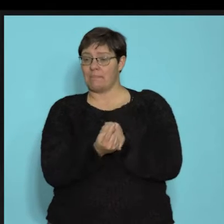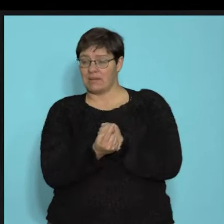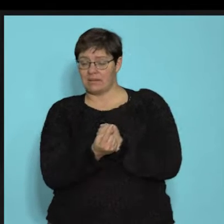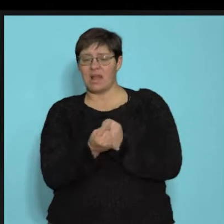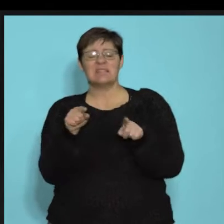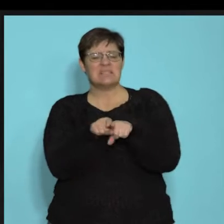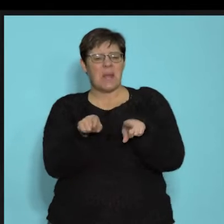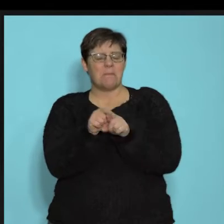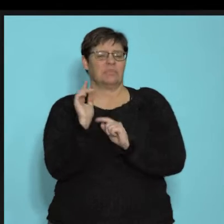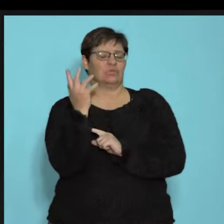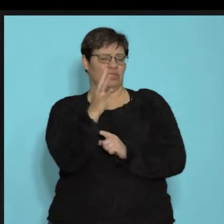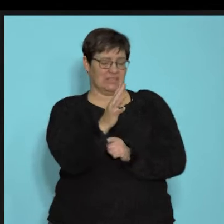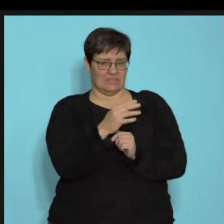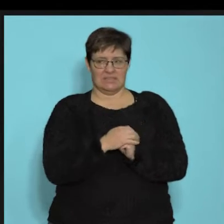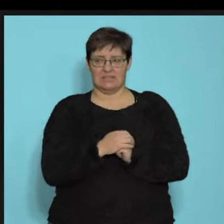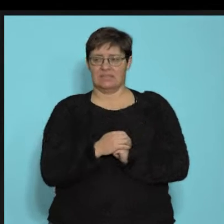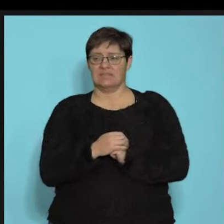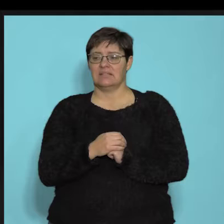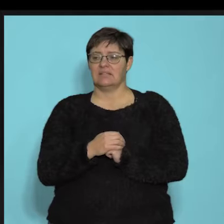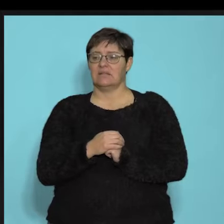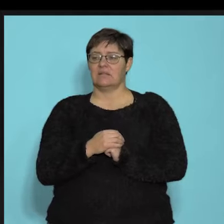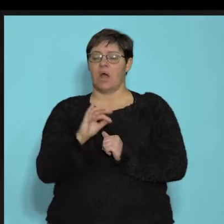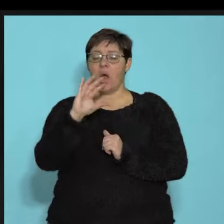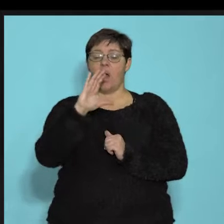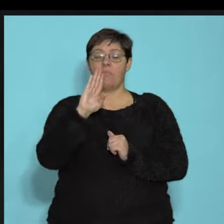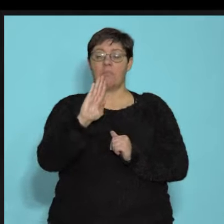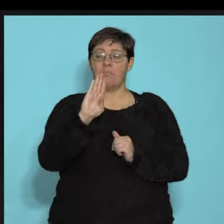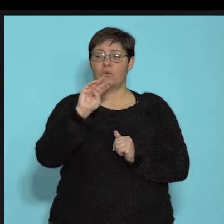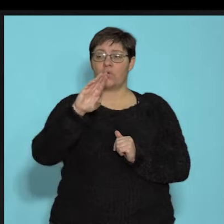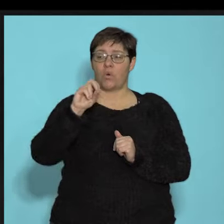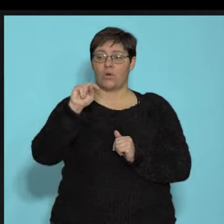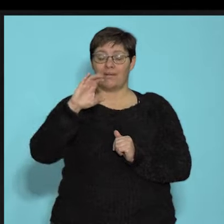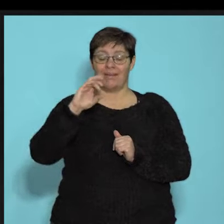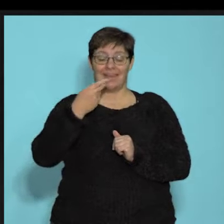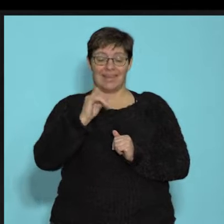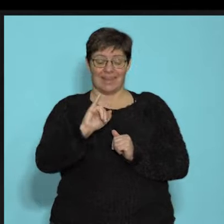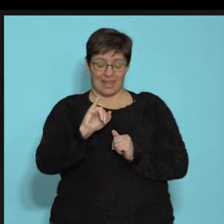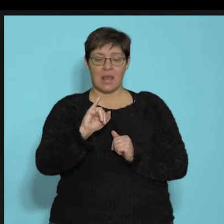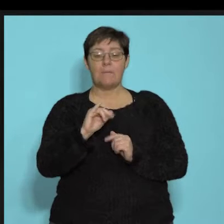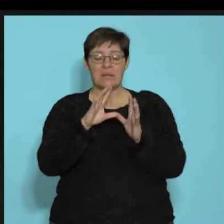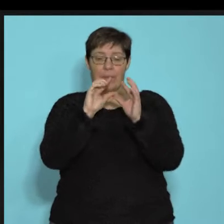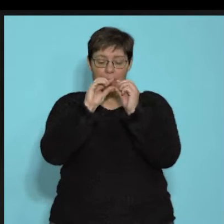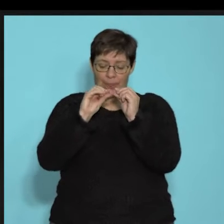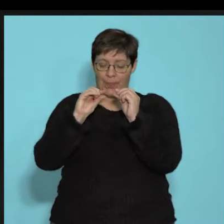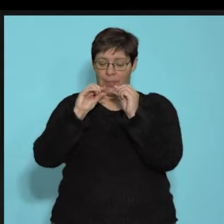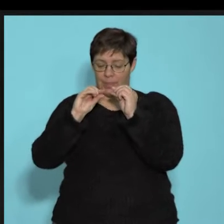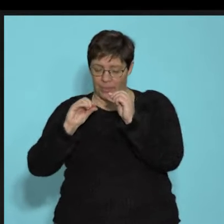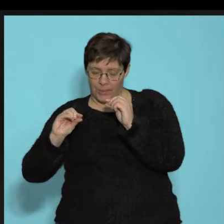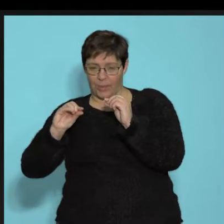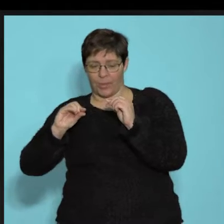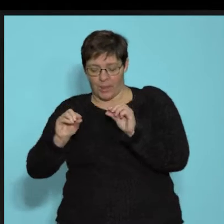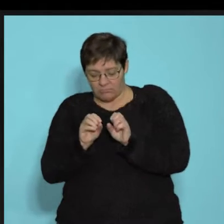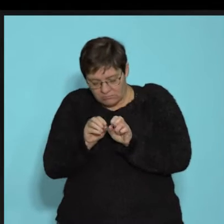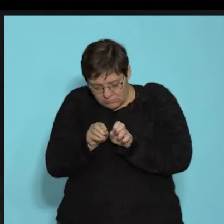like a tree. The bronchi have to get smaller and smaller and smaller. You want